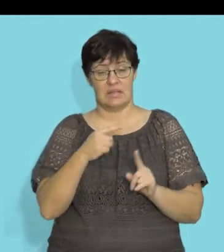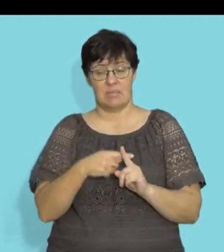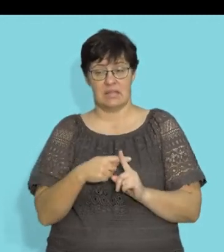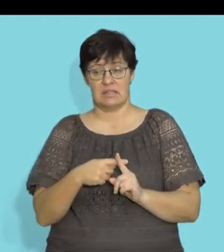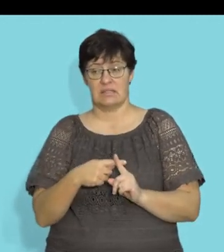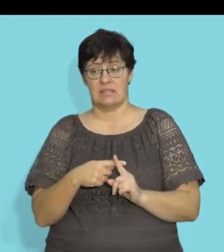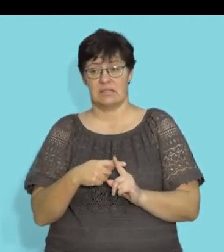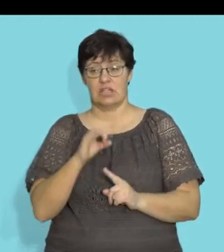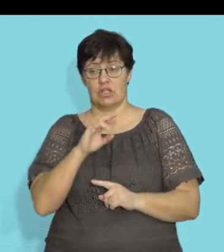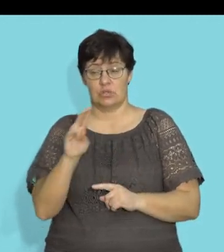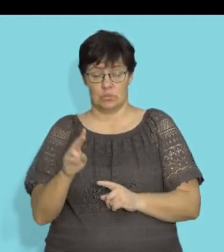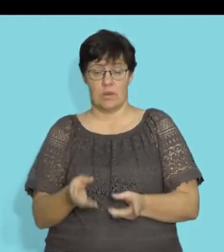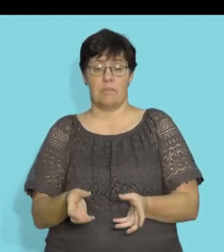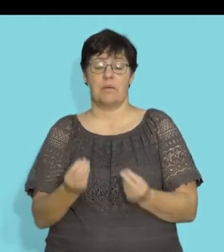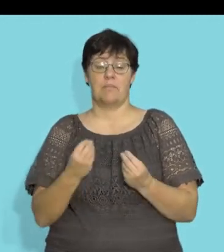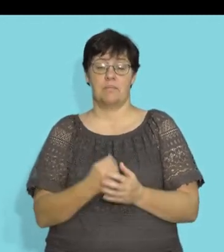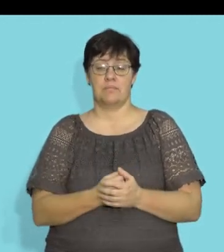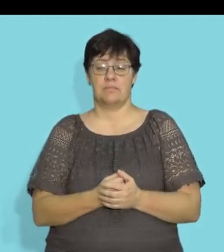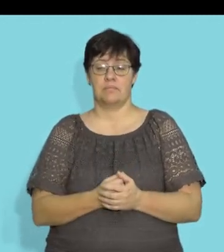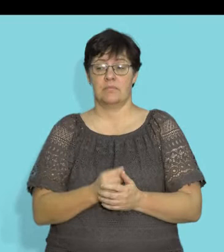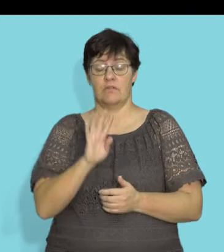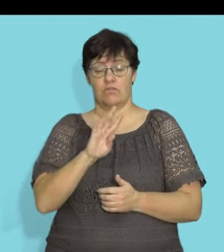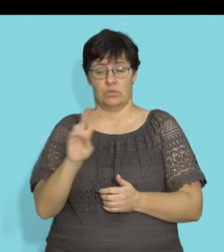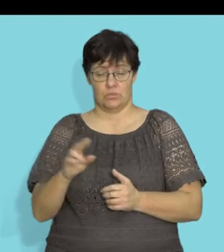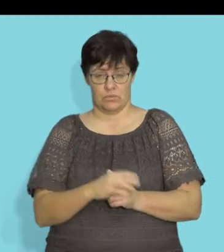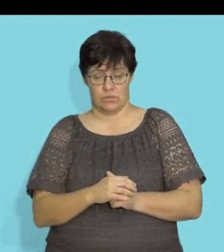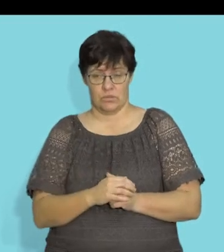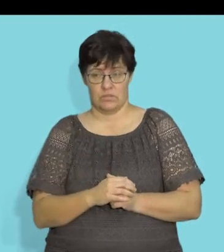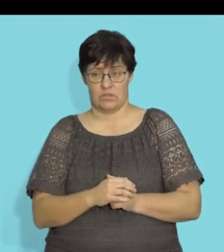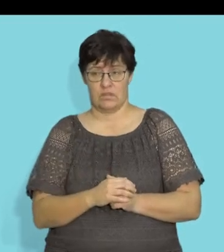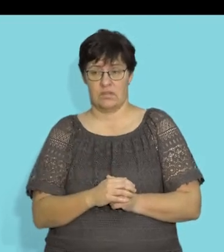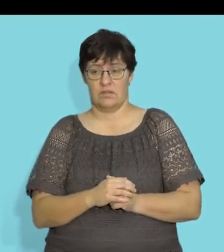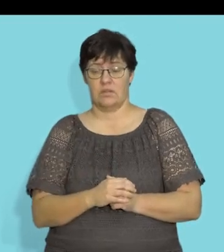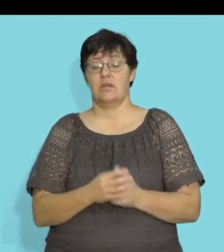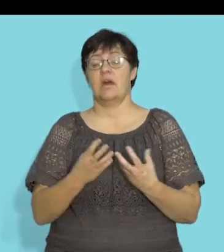together, I'm going to get 42. If I add the